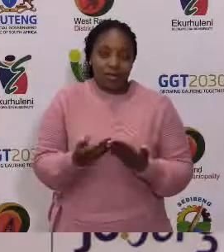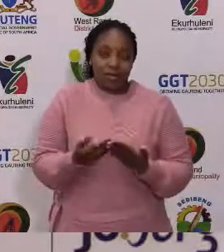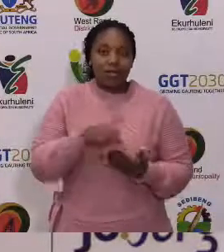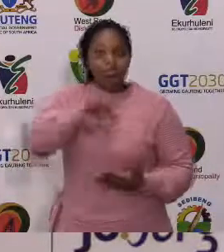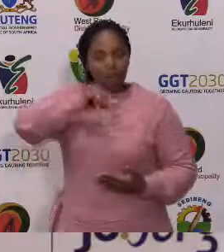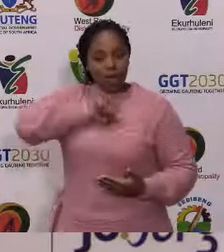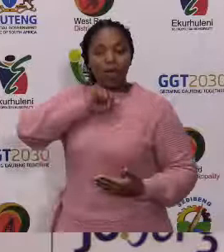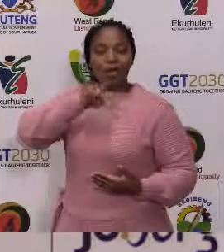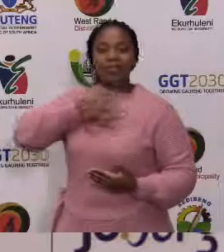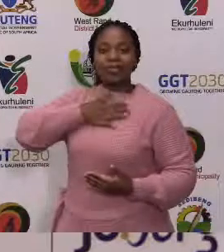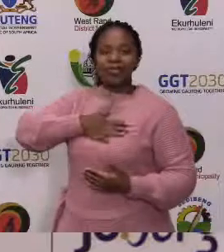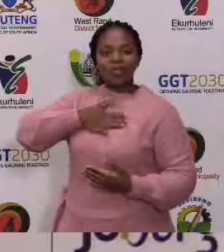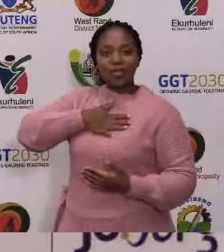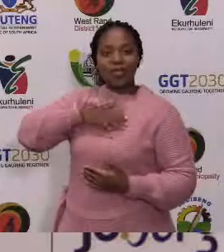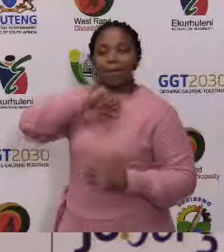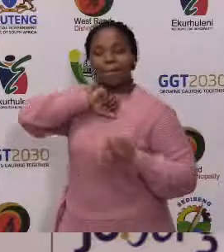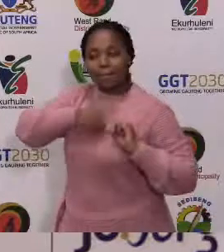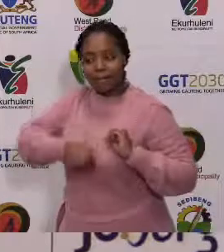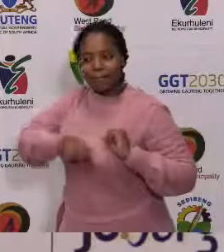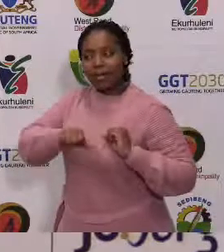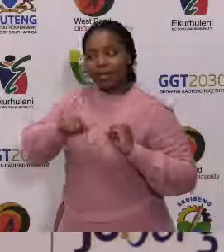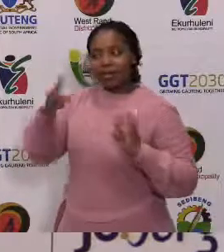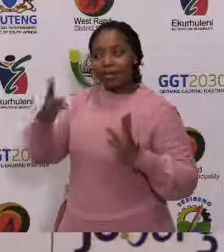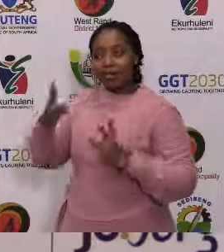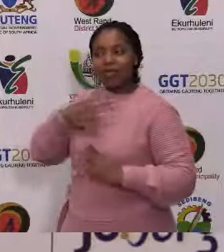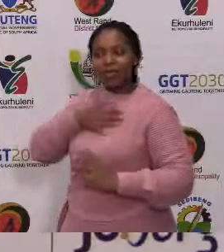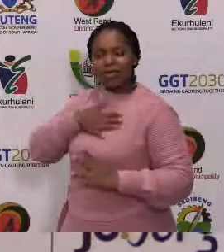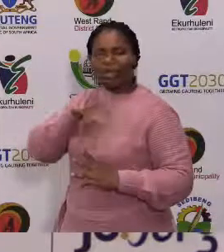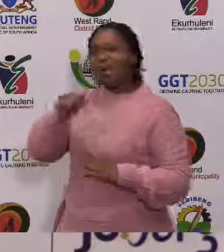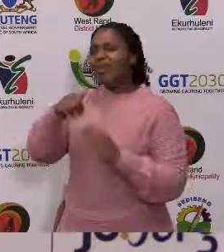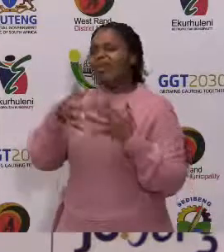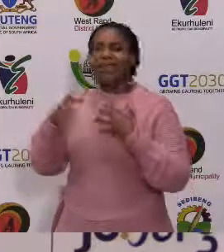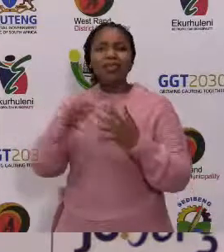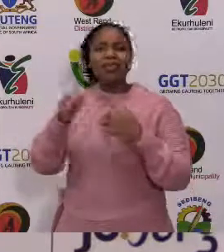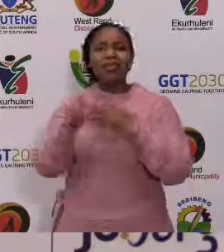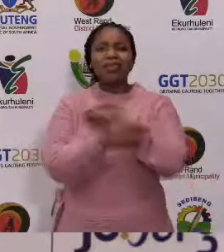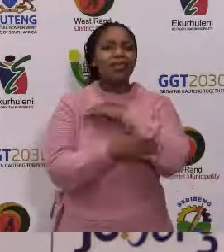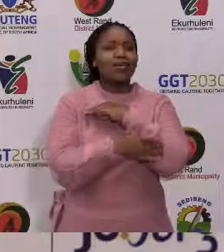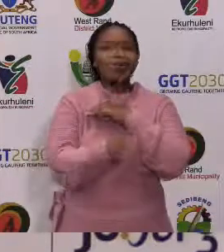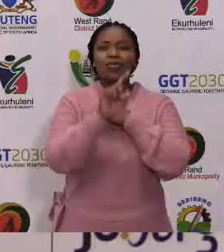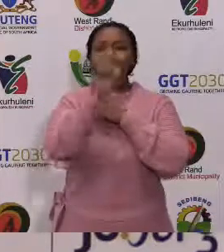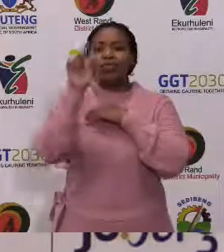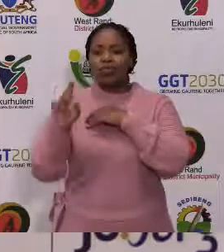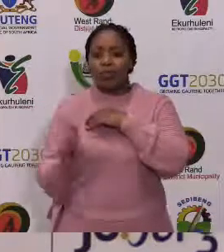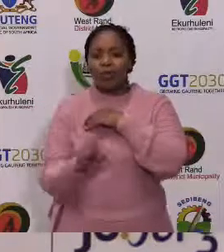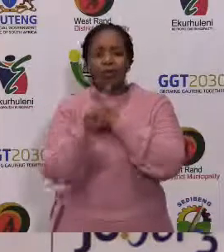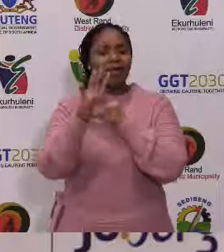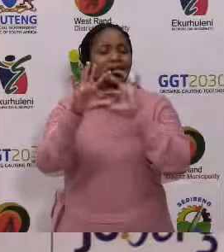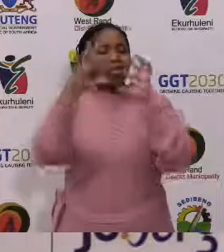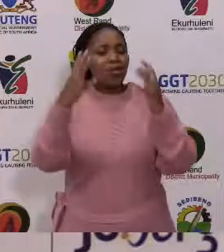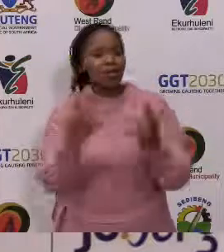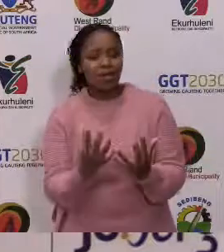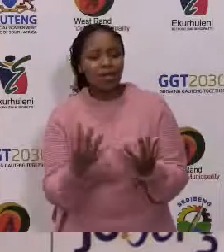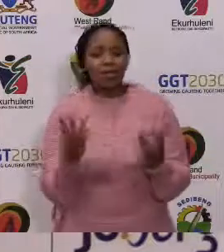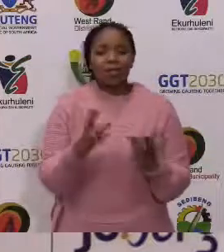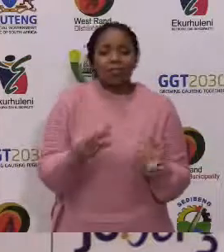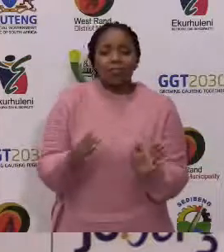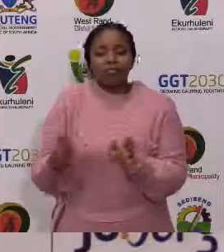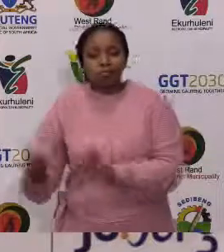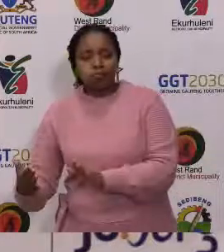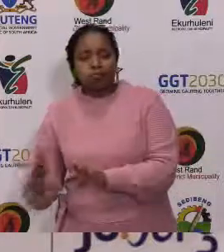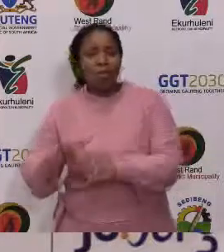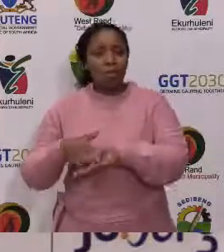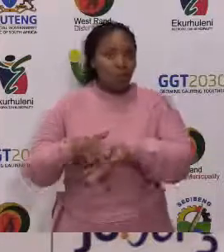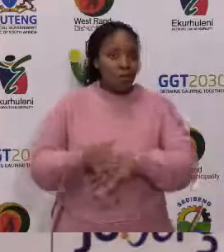the pain that people are feeling in any part of the world where more people have succumbed or are